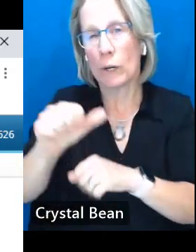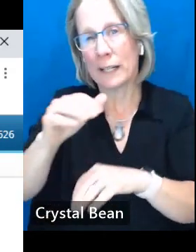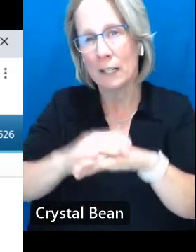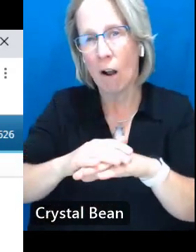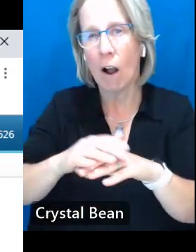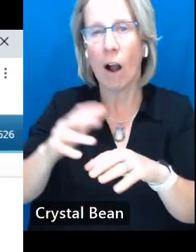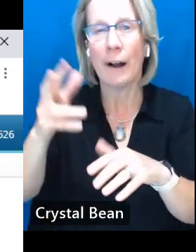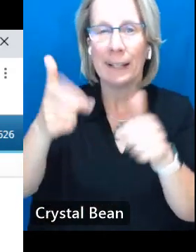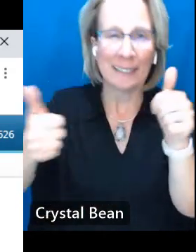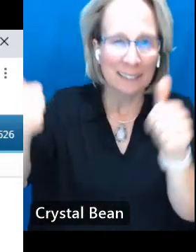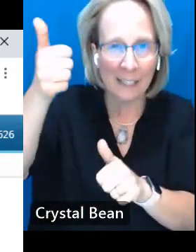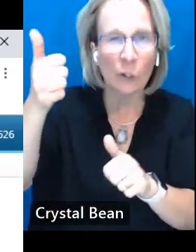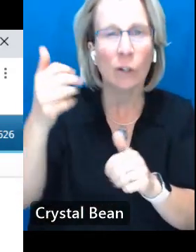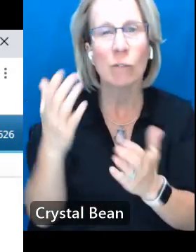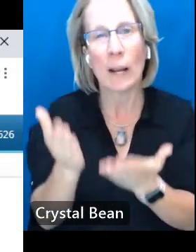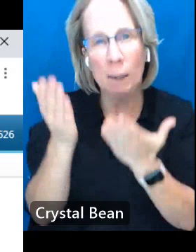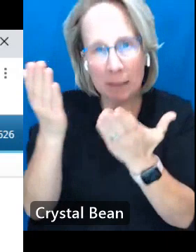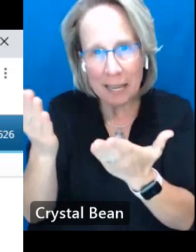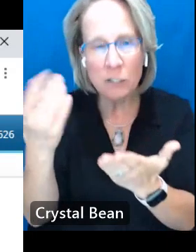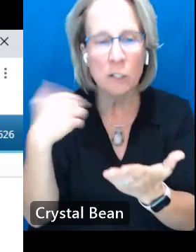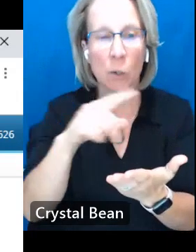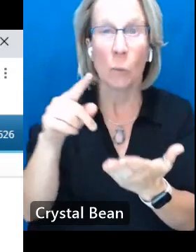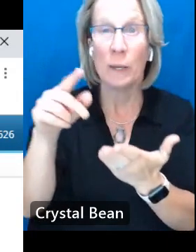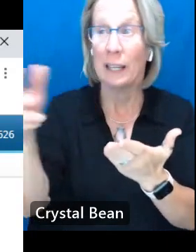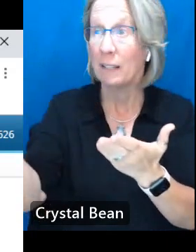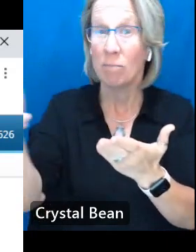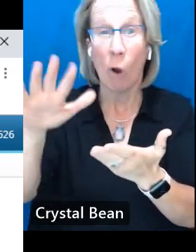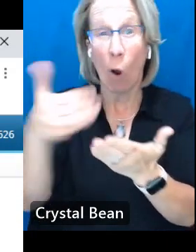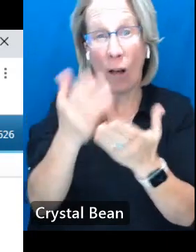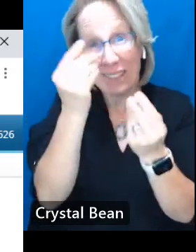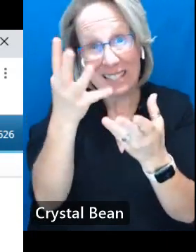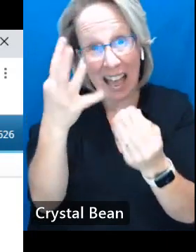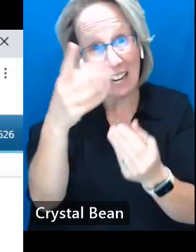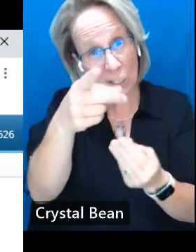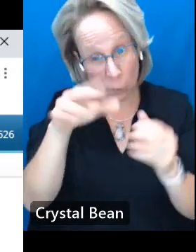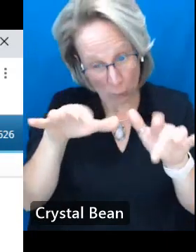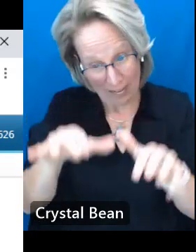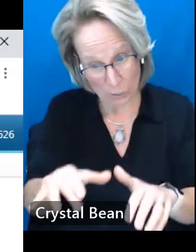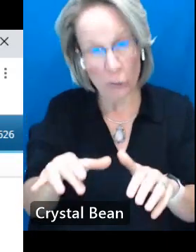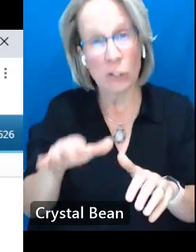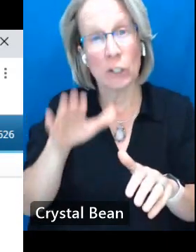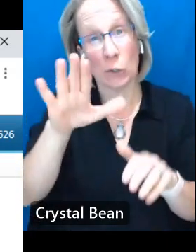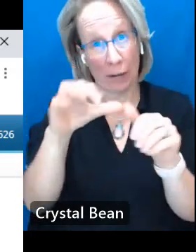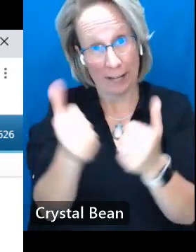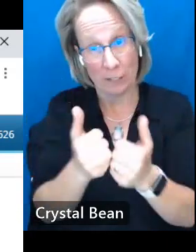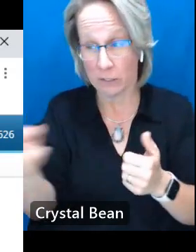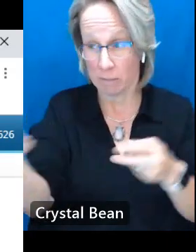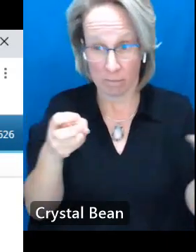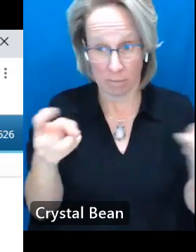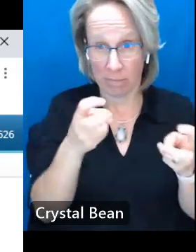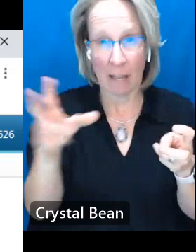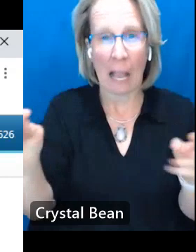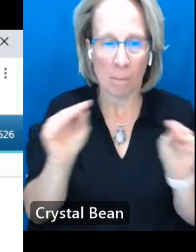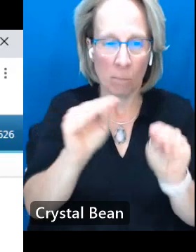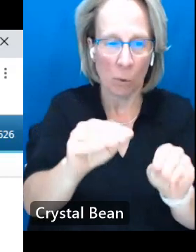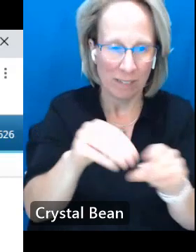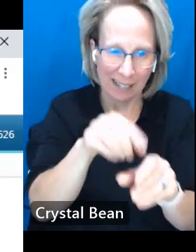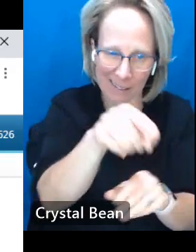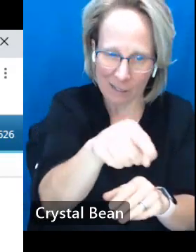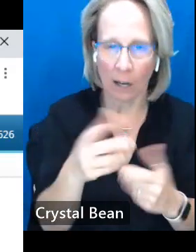that basically take all the data that you entered and your agency request and move it over to these stages. So that's where they enter in there.